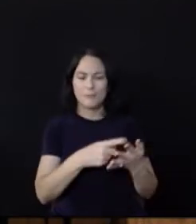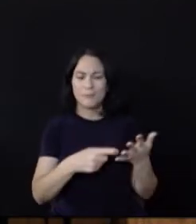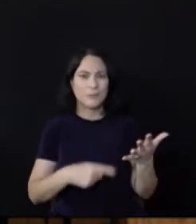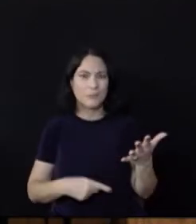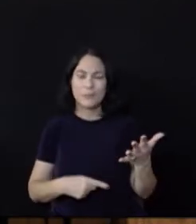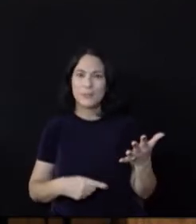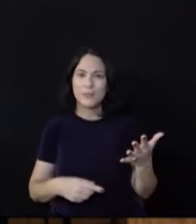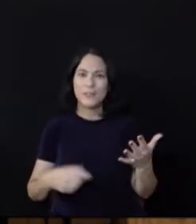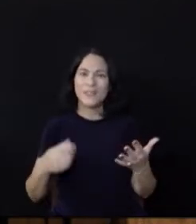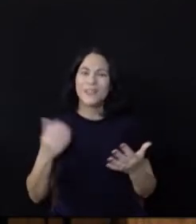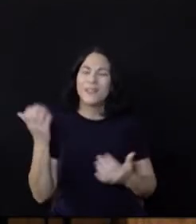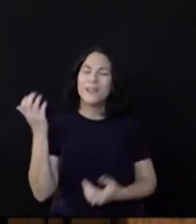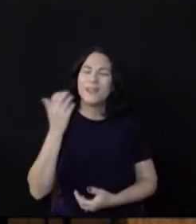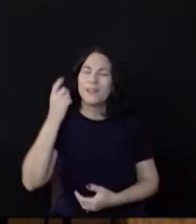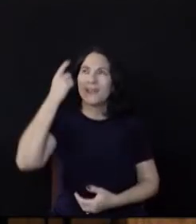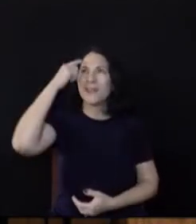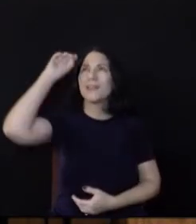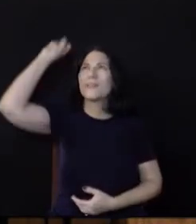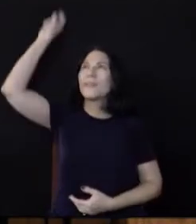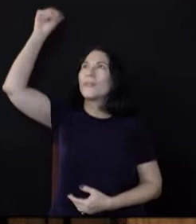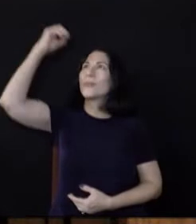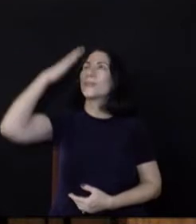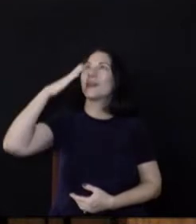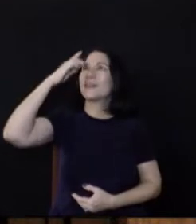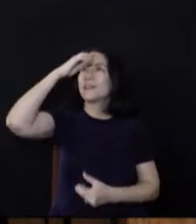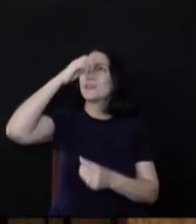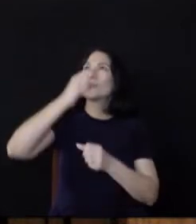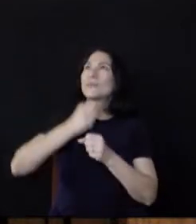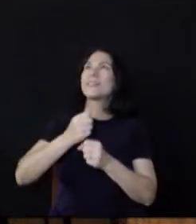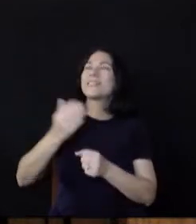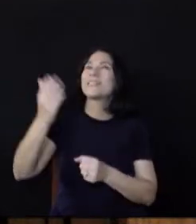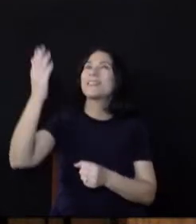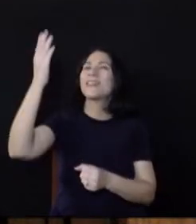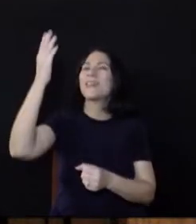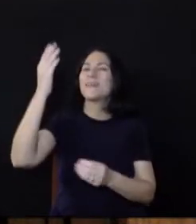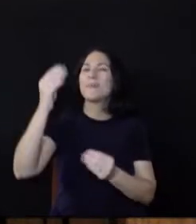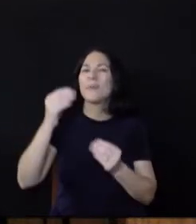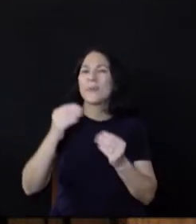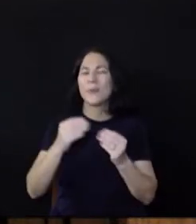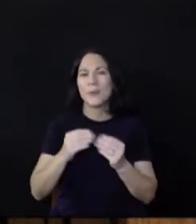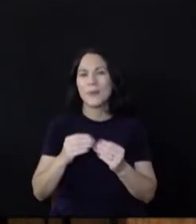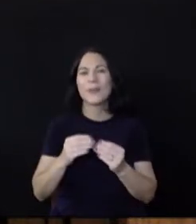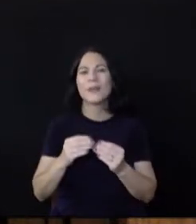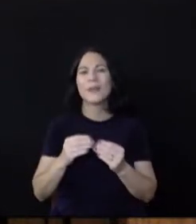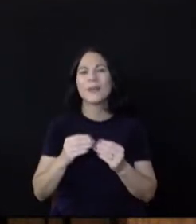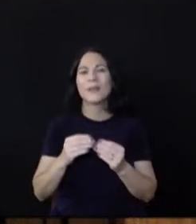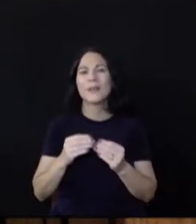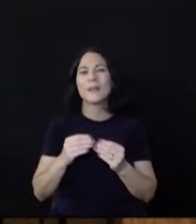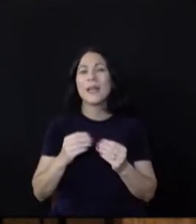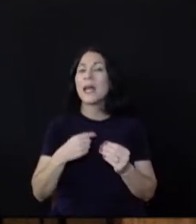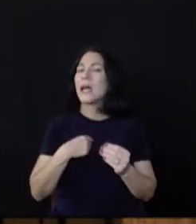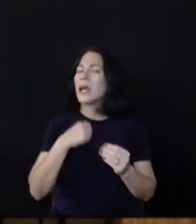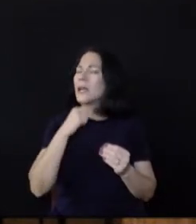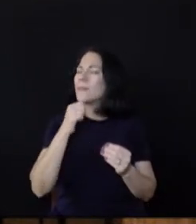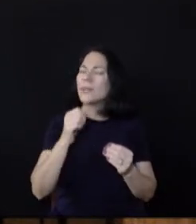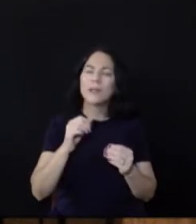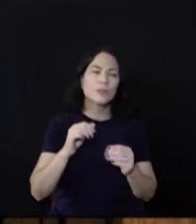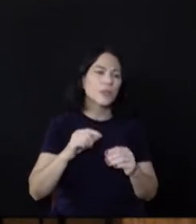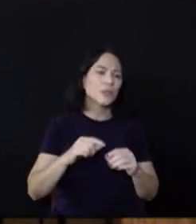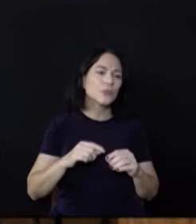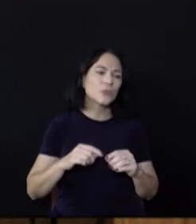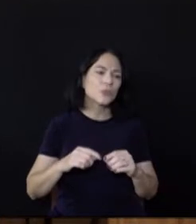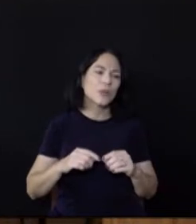Oh, for grace to trust him more. Now, I'm not making light of